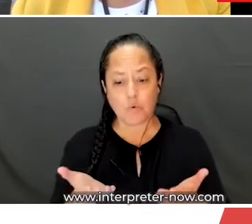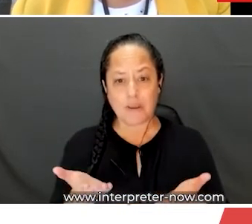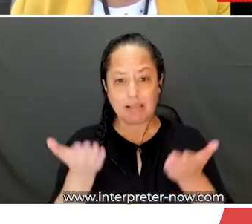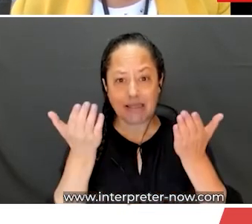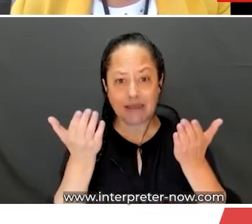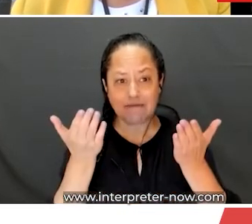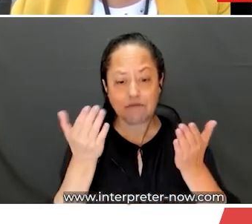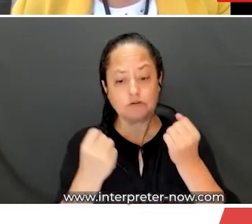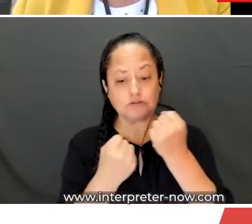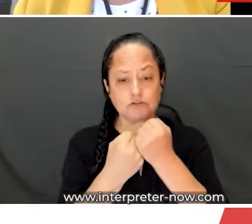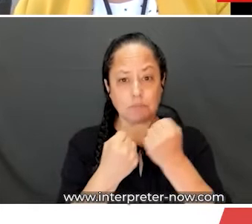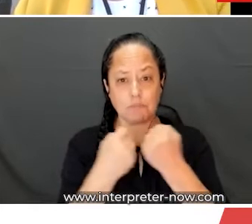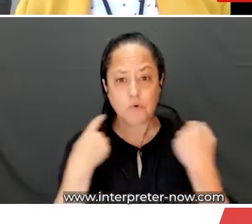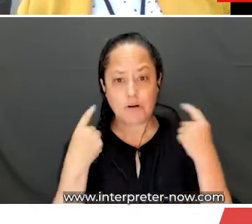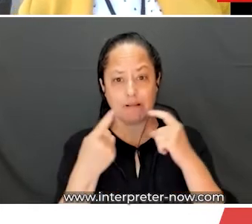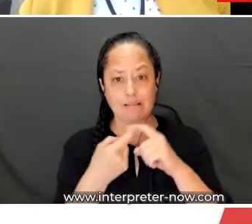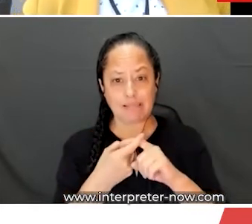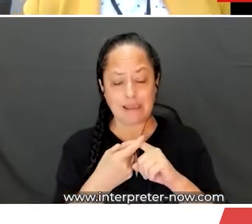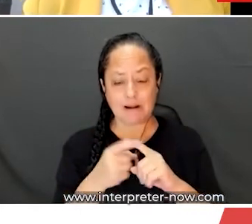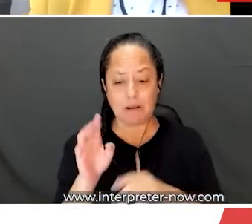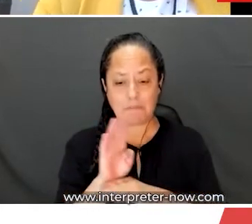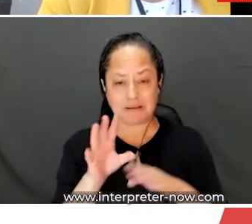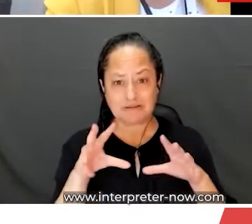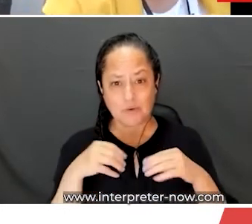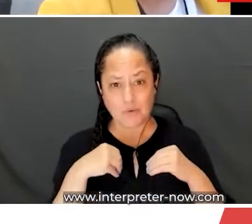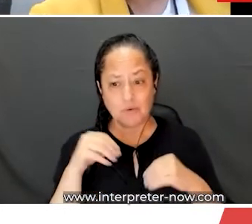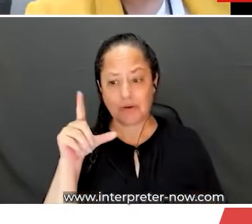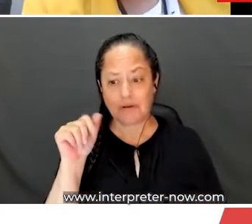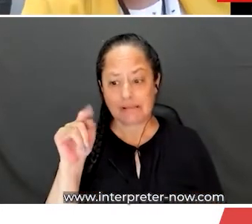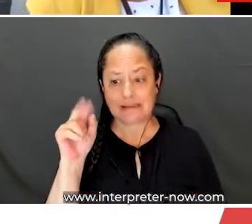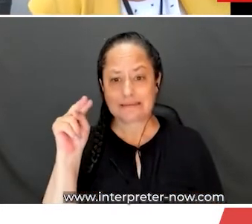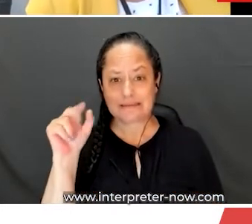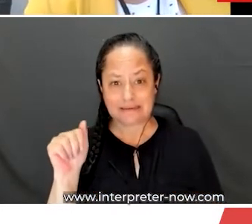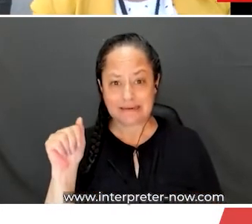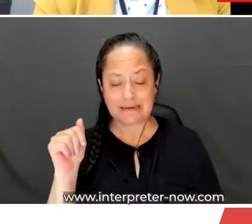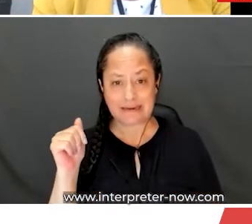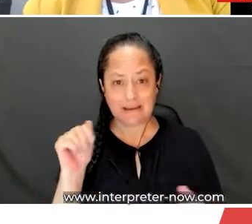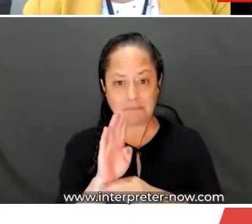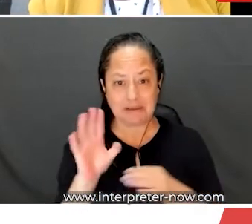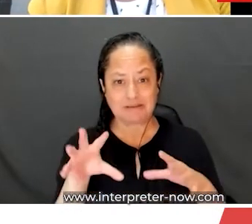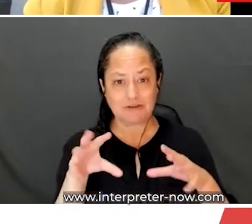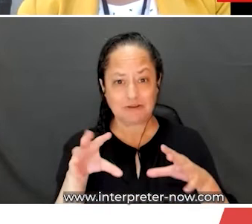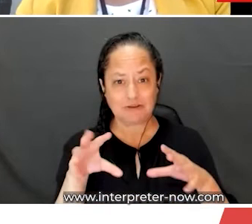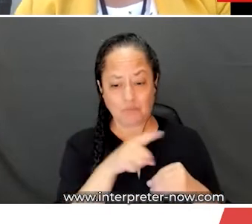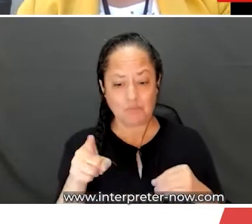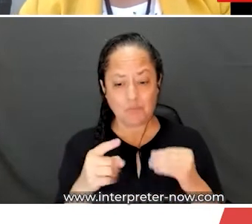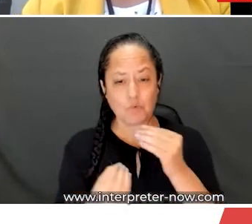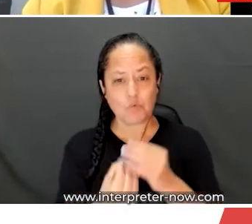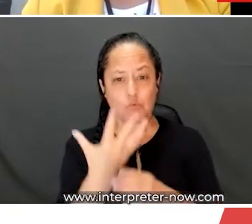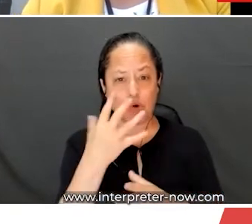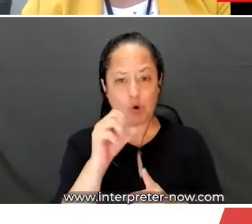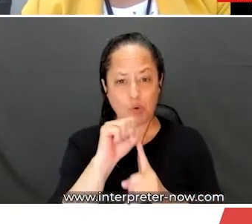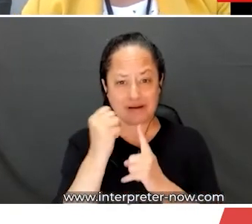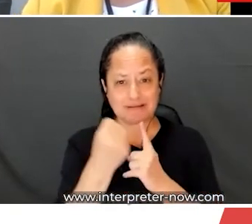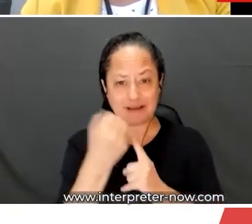the more we support Latinx entrepreneurs, Latina entrepreneurs, the more they can continue to grow in our society, because we know